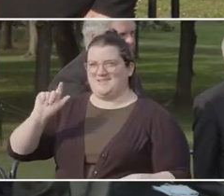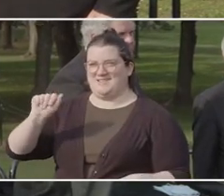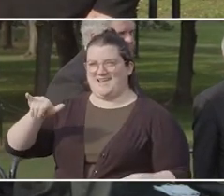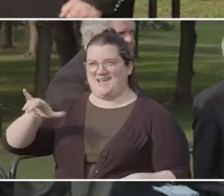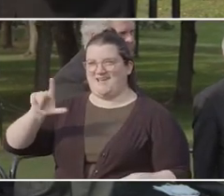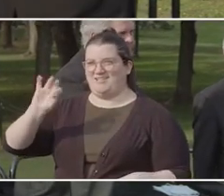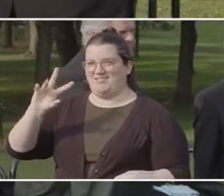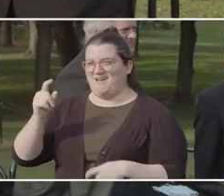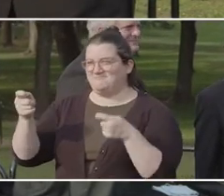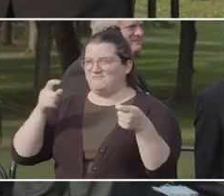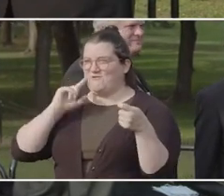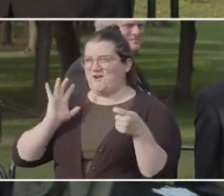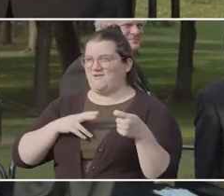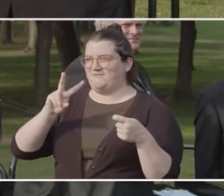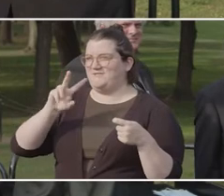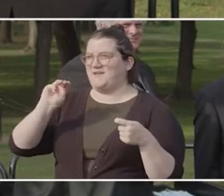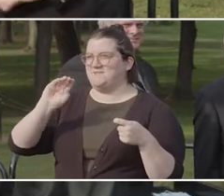time.